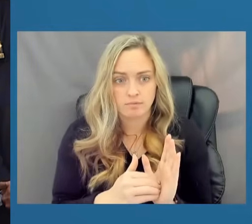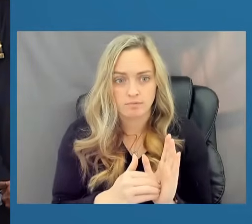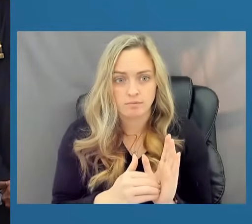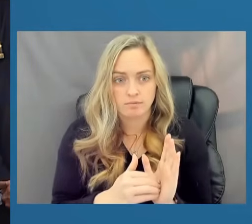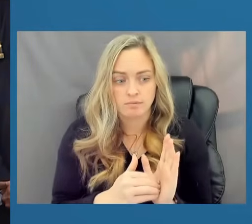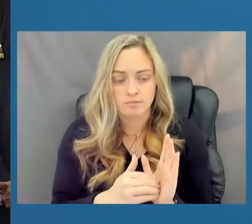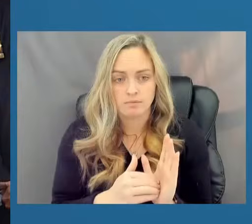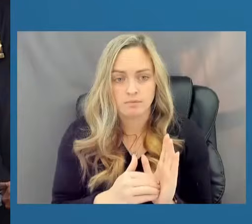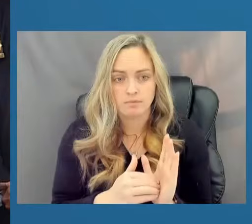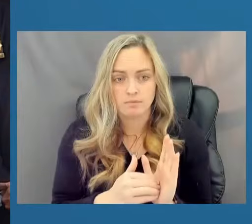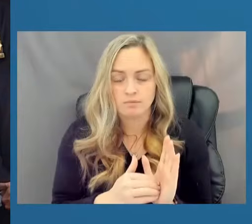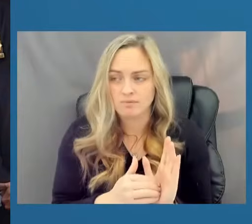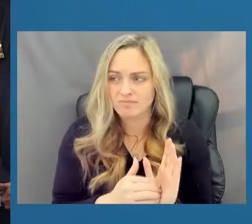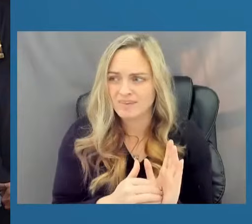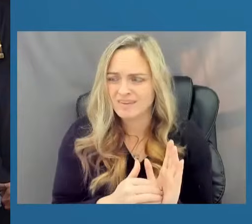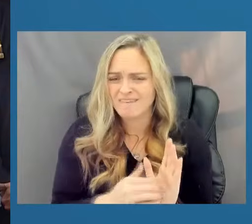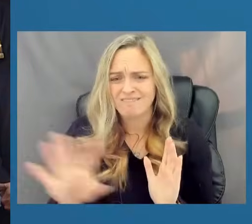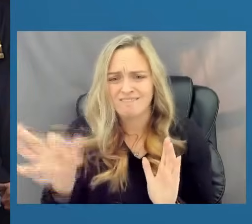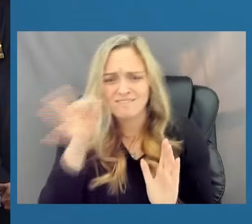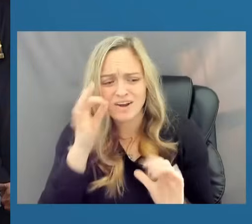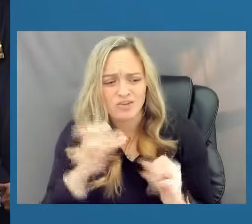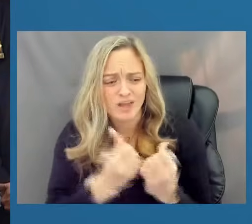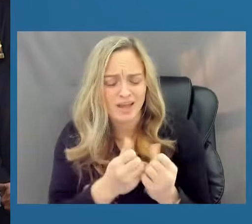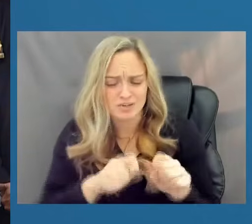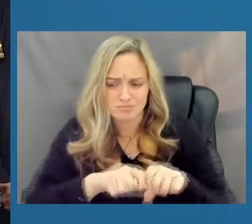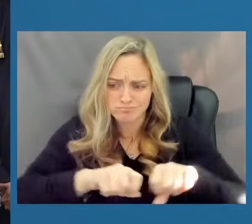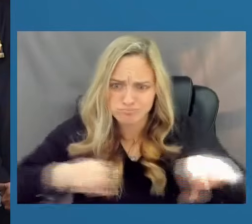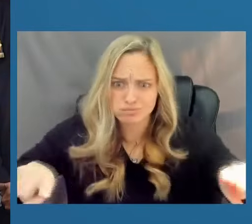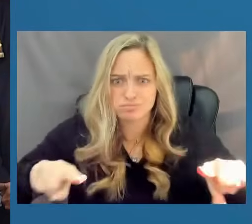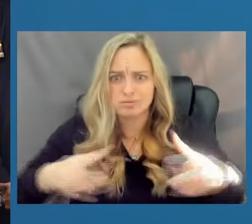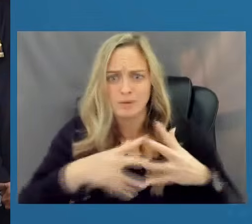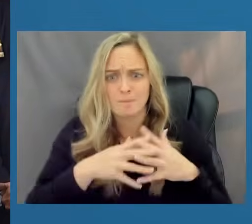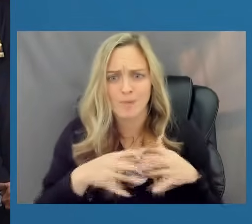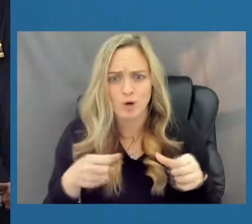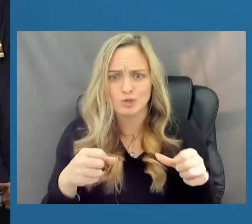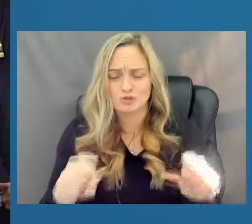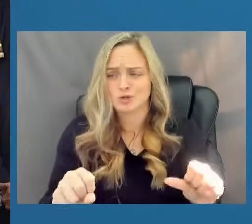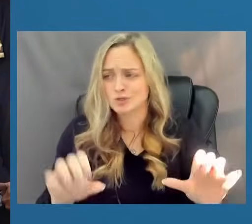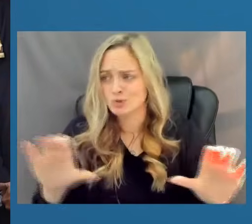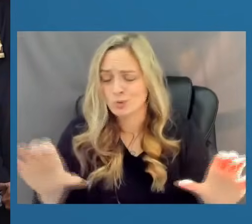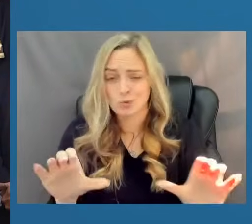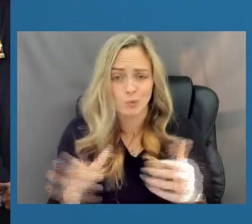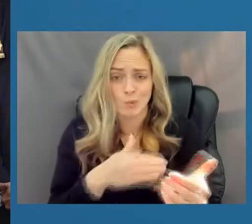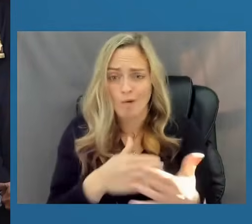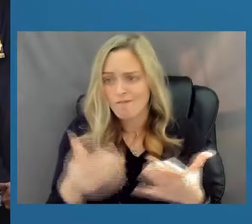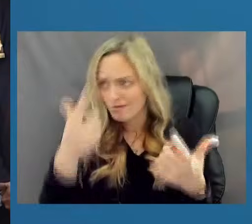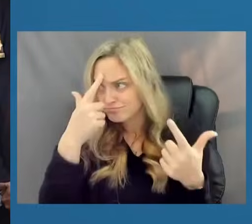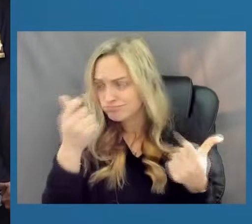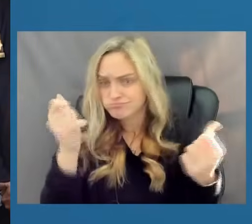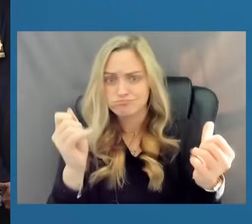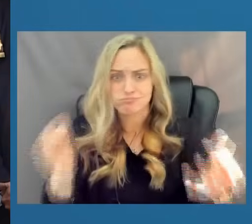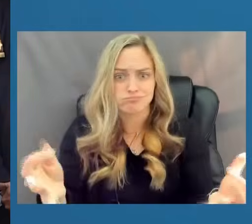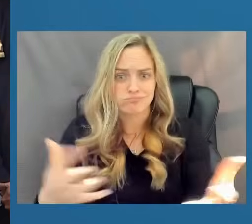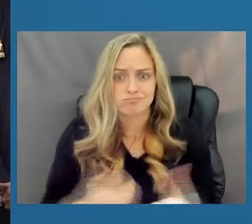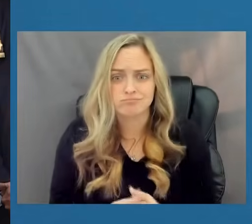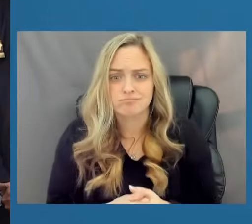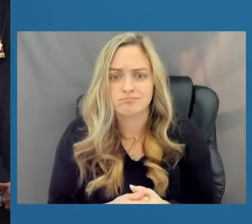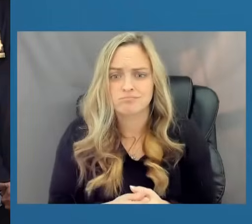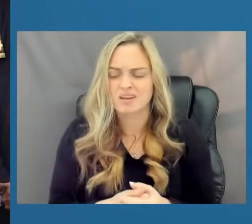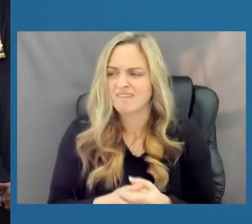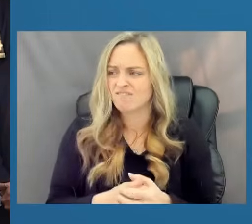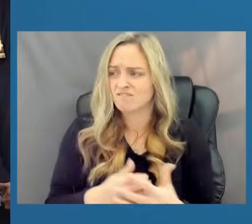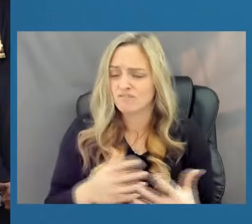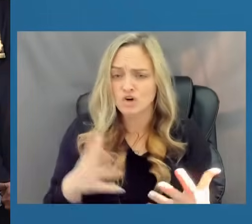about a rogue federal agency that's been unleashed on the American streets for the sole purpose of creating chaos, carnage, and